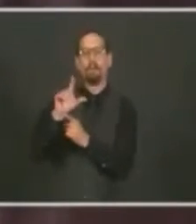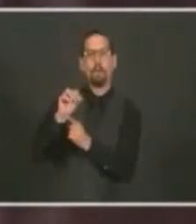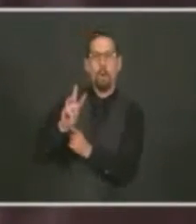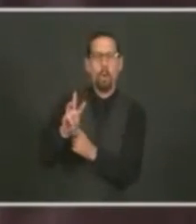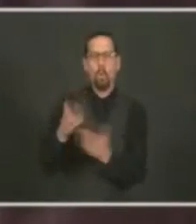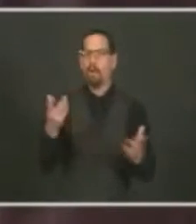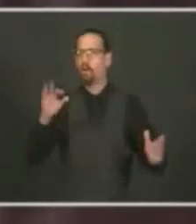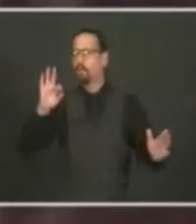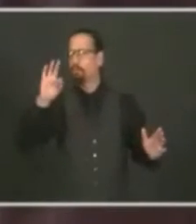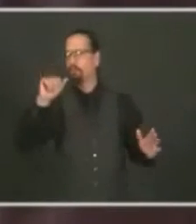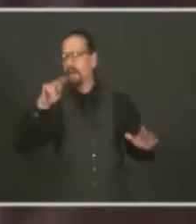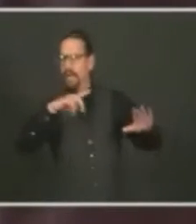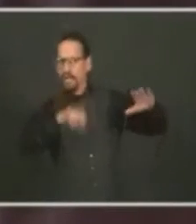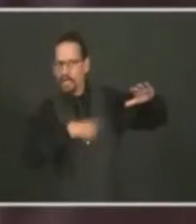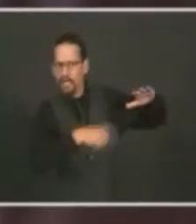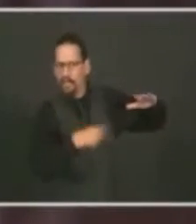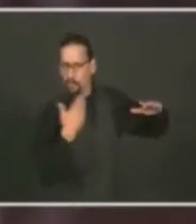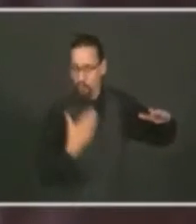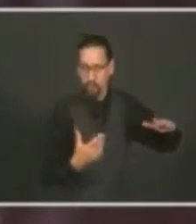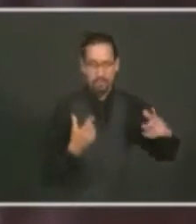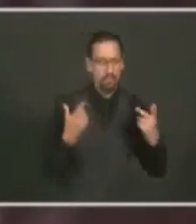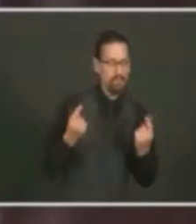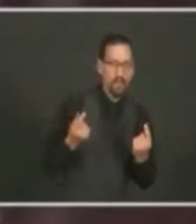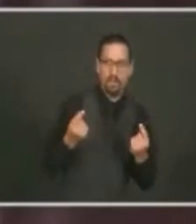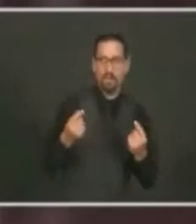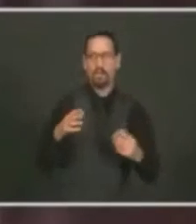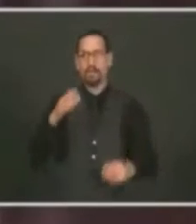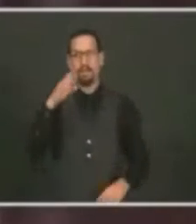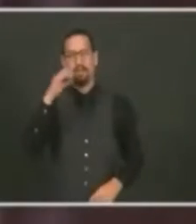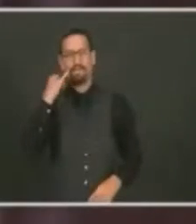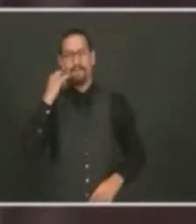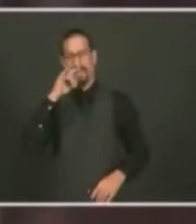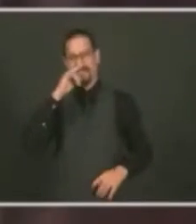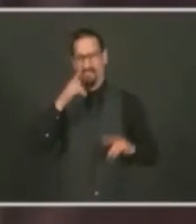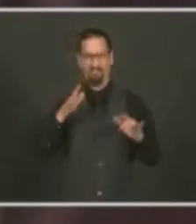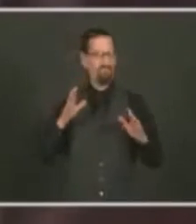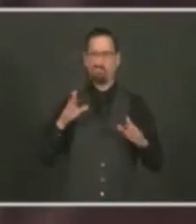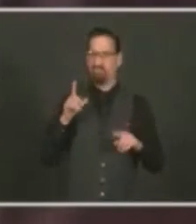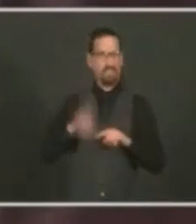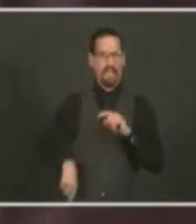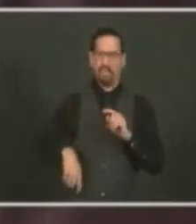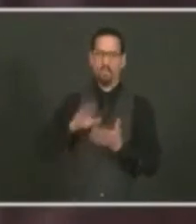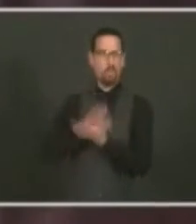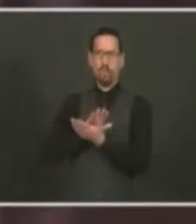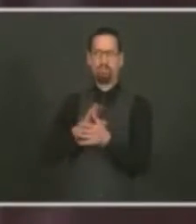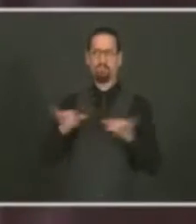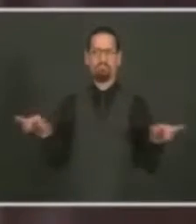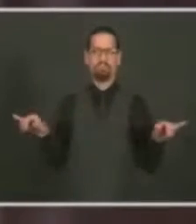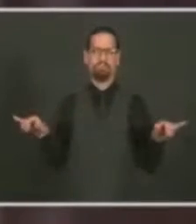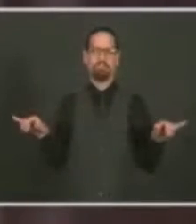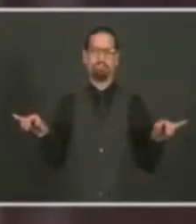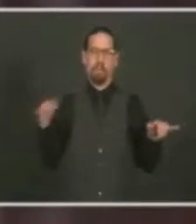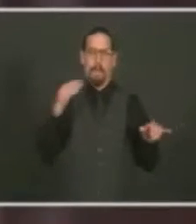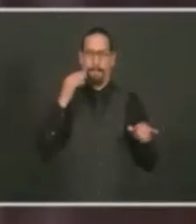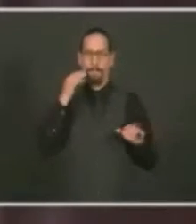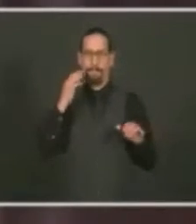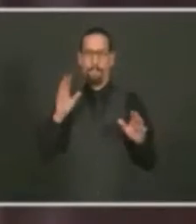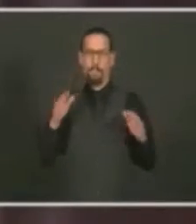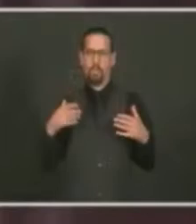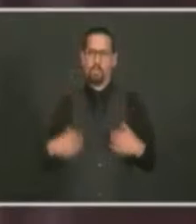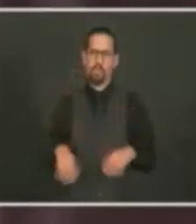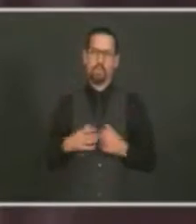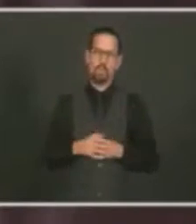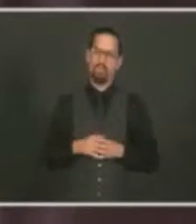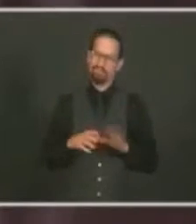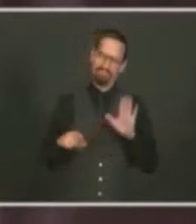them at home is clear and potentially irreparable, and I worry every day about it. But so I am